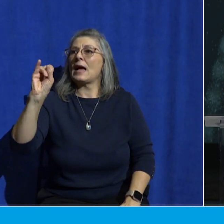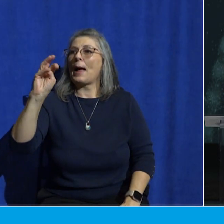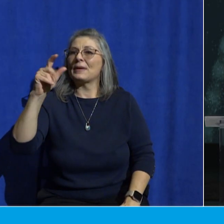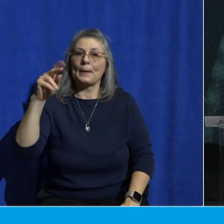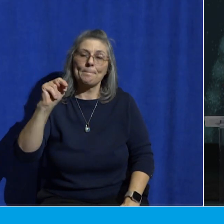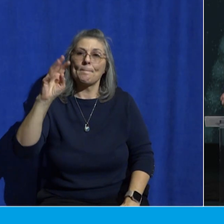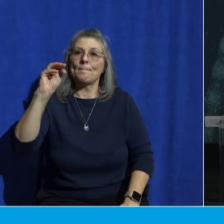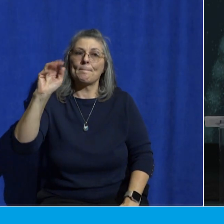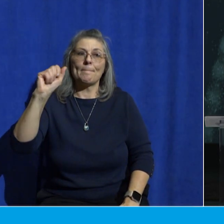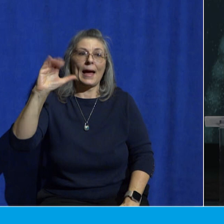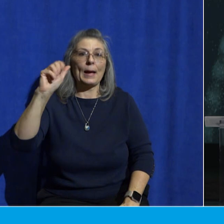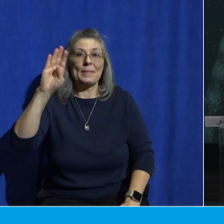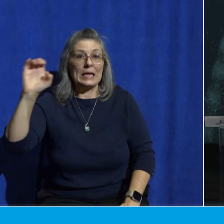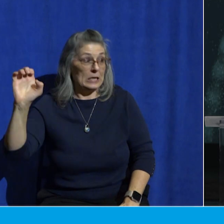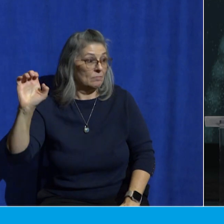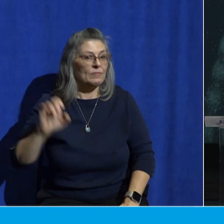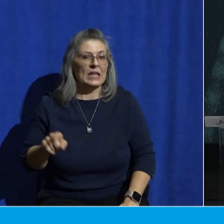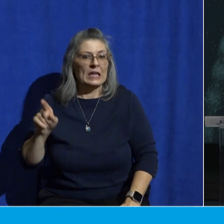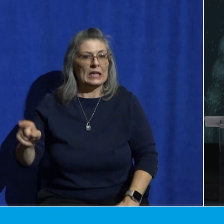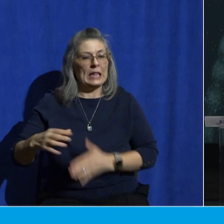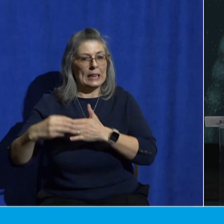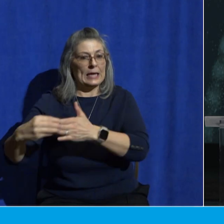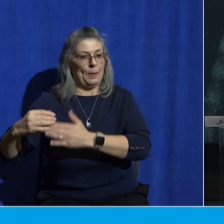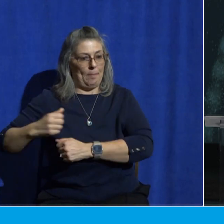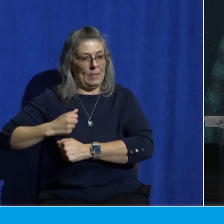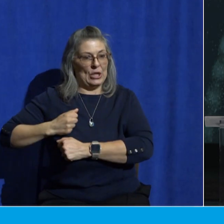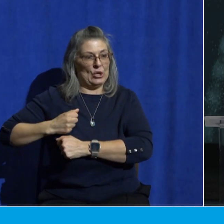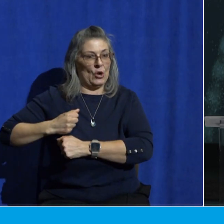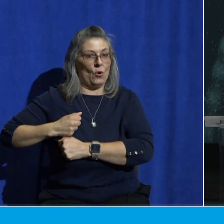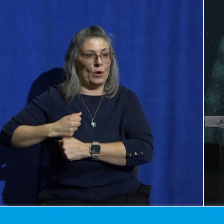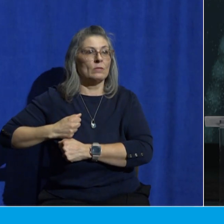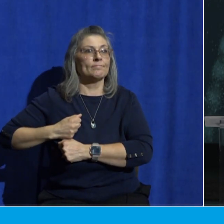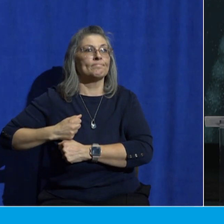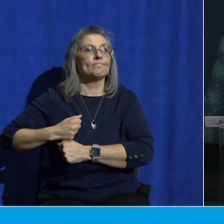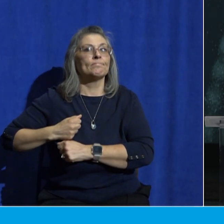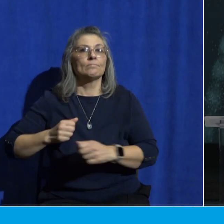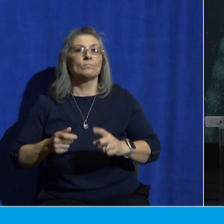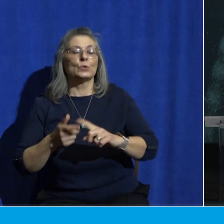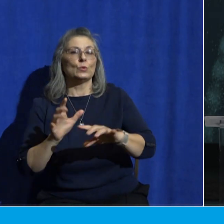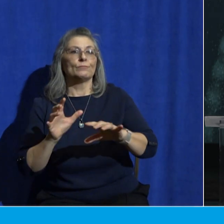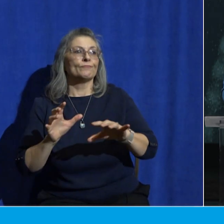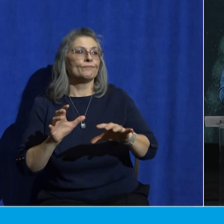military campaign to drive Israel's enemies out of Jerusalem.